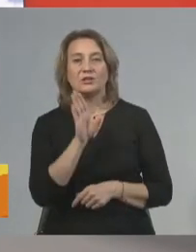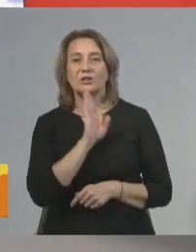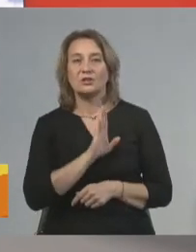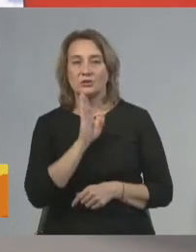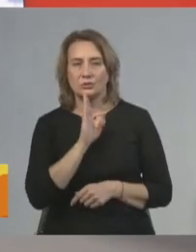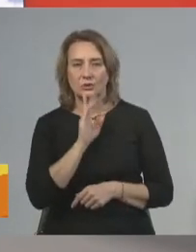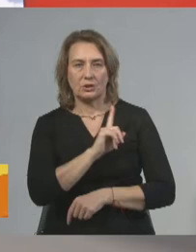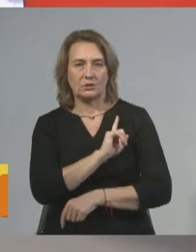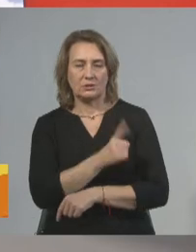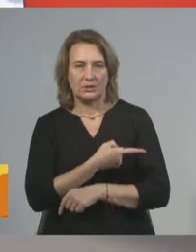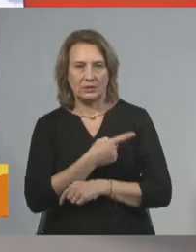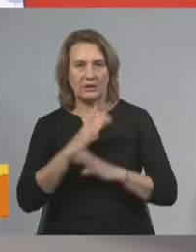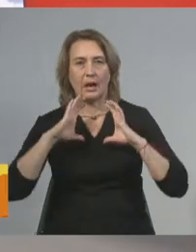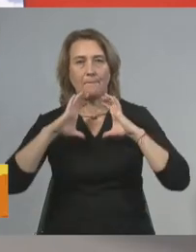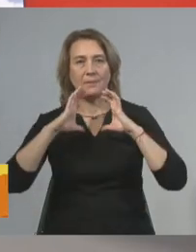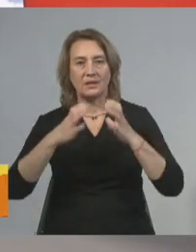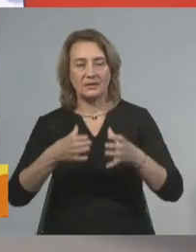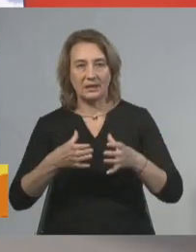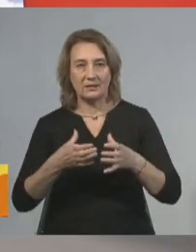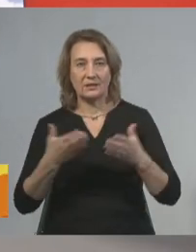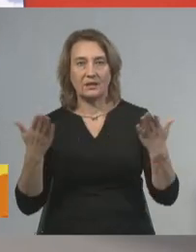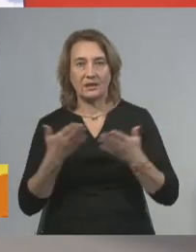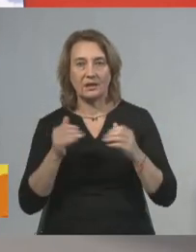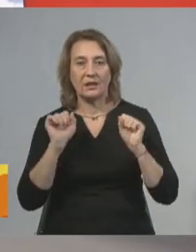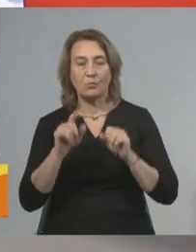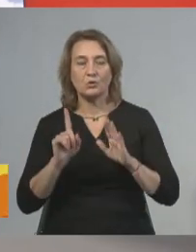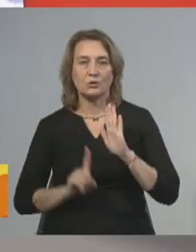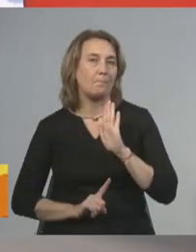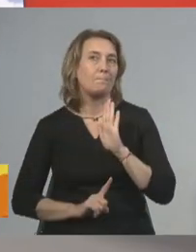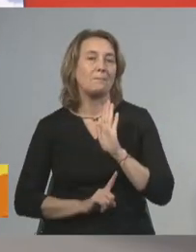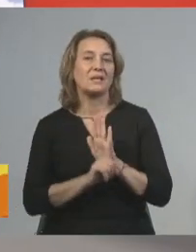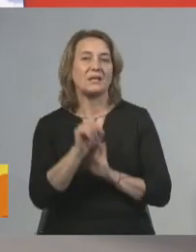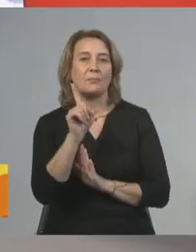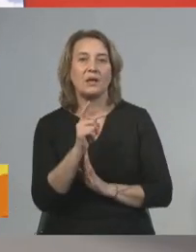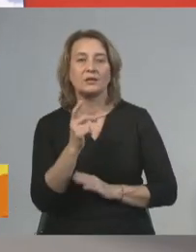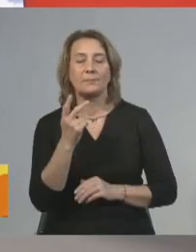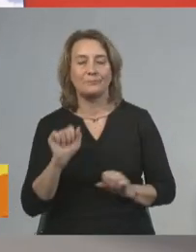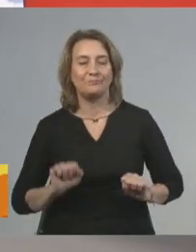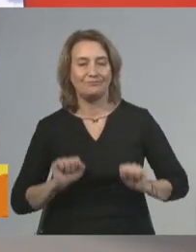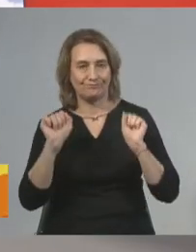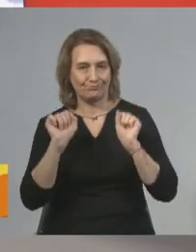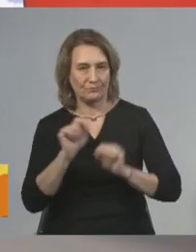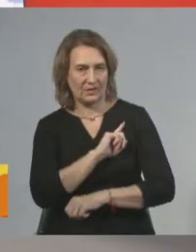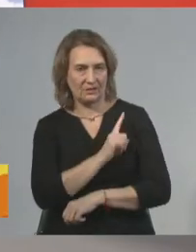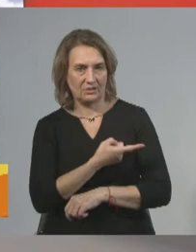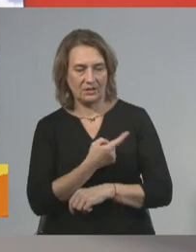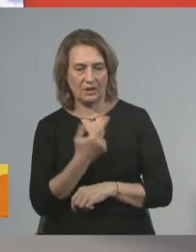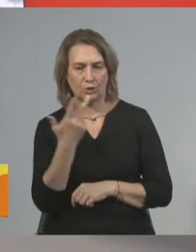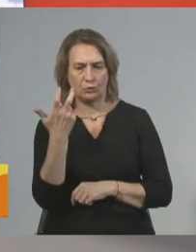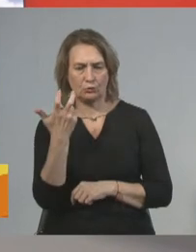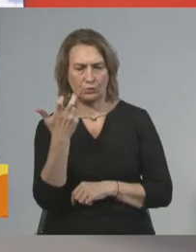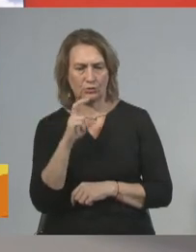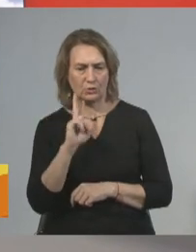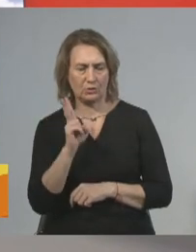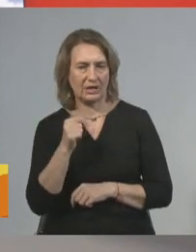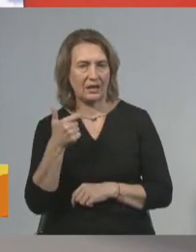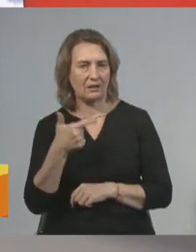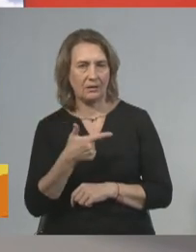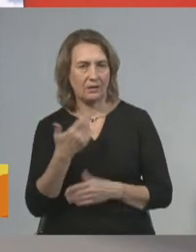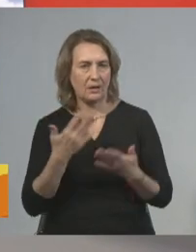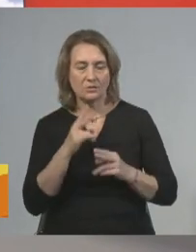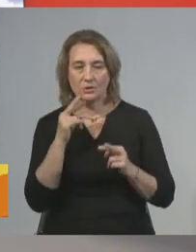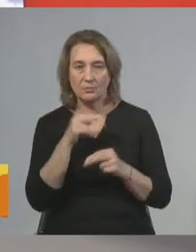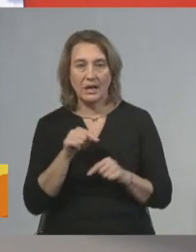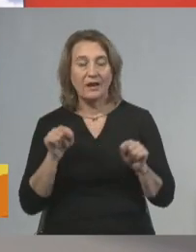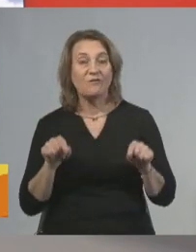considered male uh there is a ukrainian or hashtag who is considered the strongest women on the planet and who